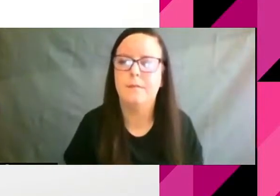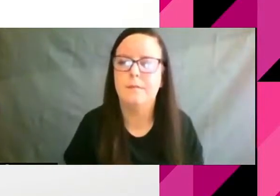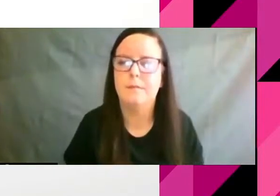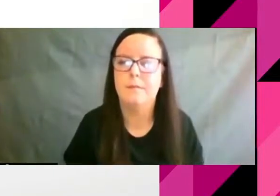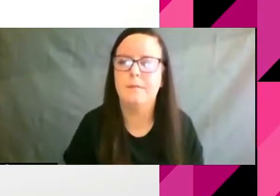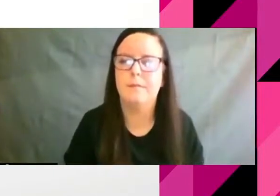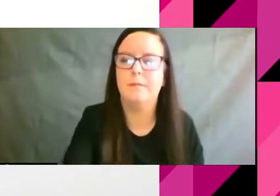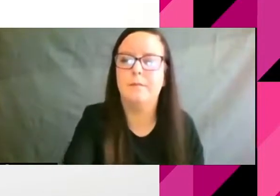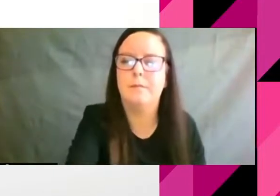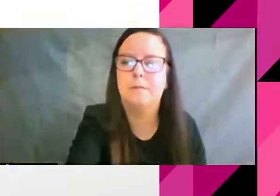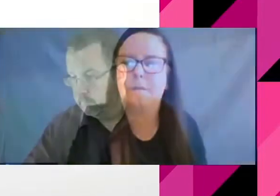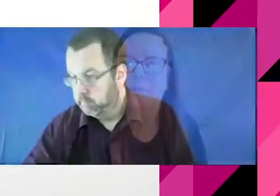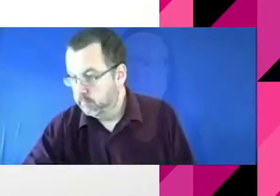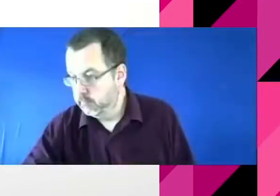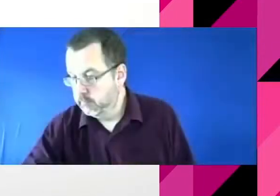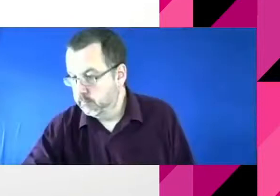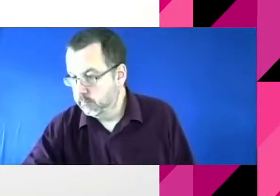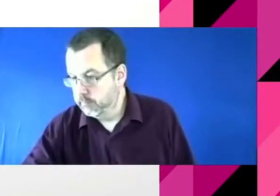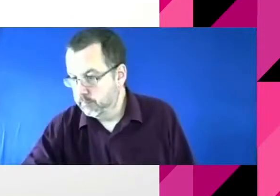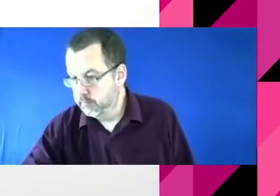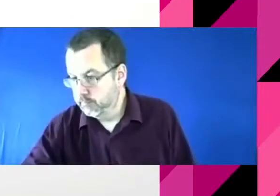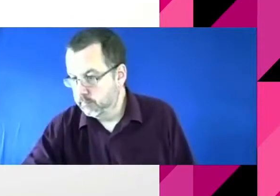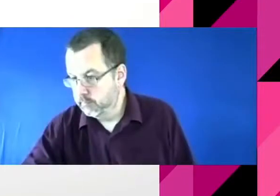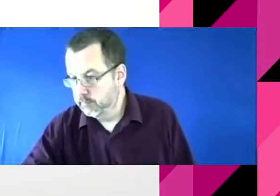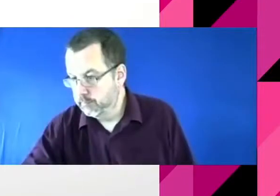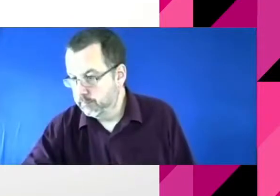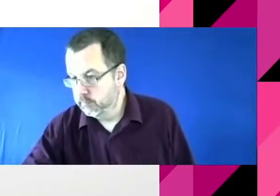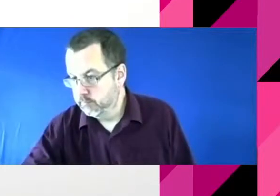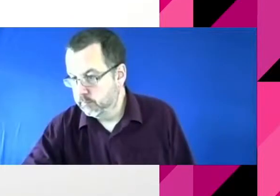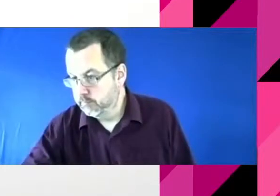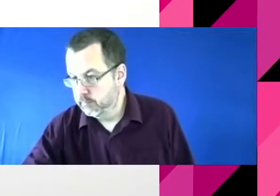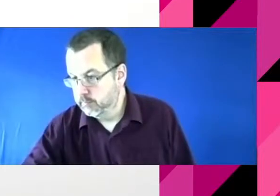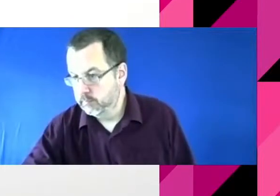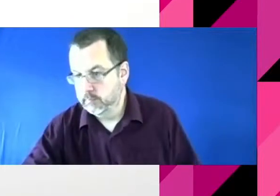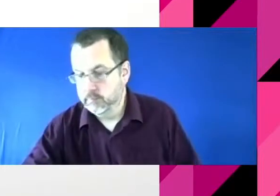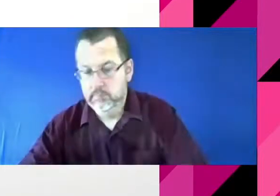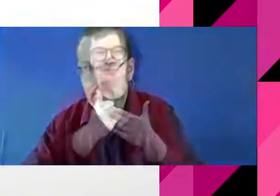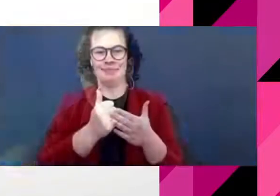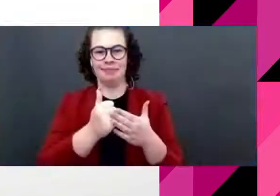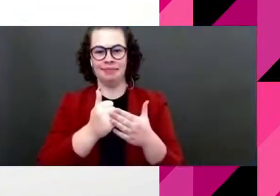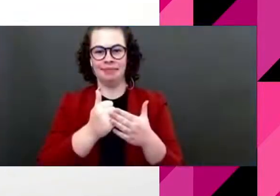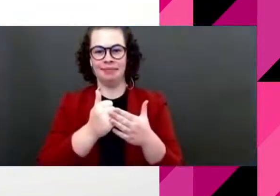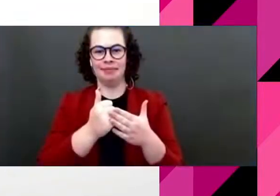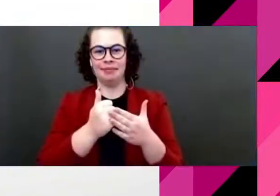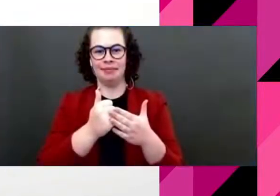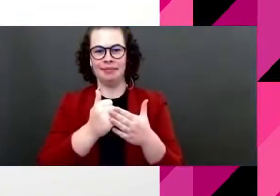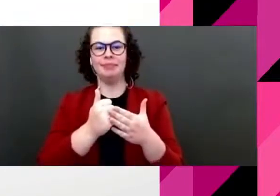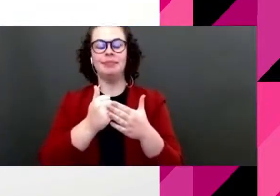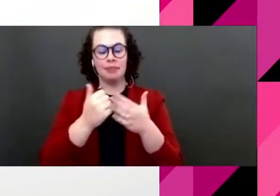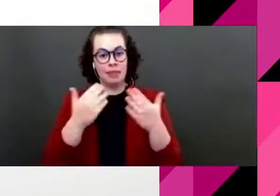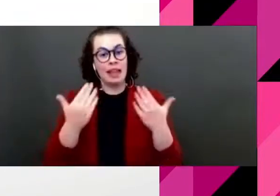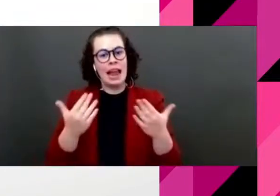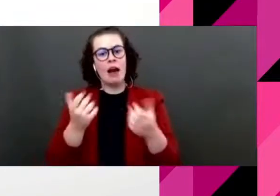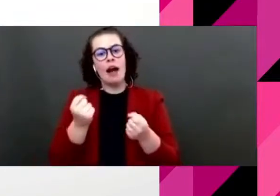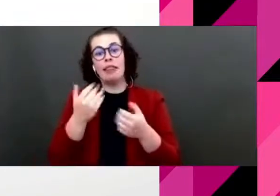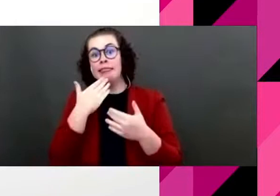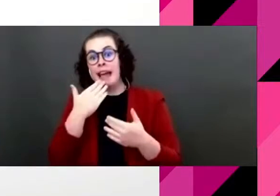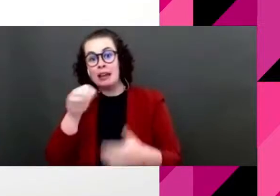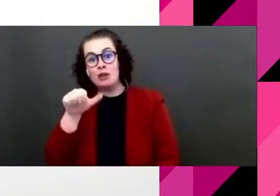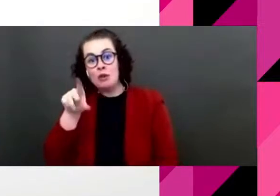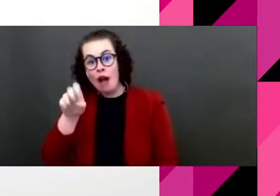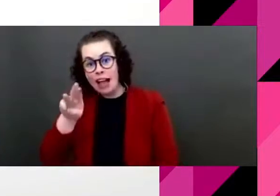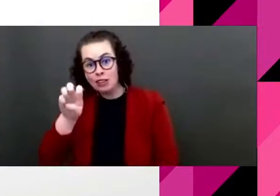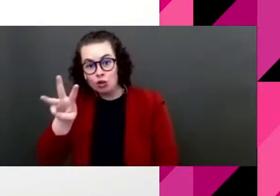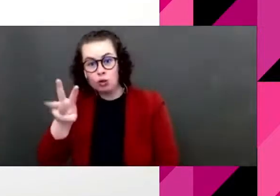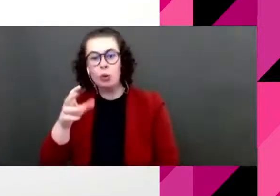And thank you very much as well for some very impressive timekeeping. We now have some time for just a few questions in order to allow